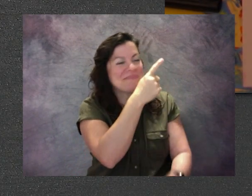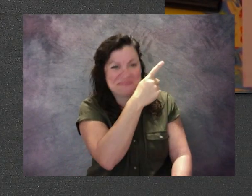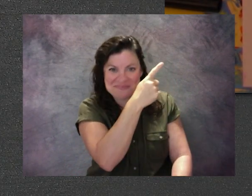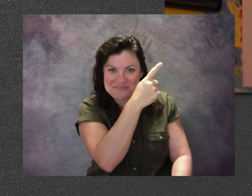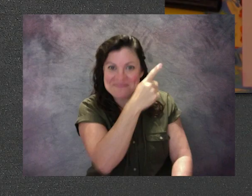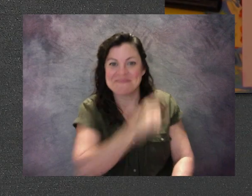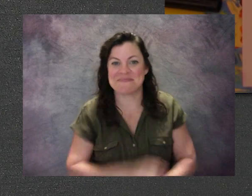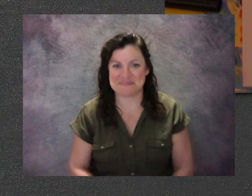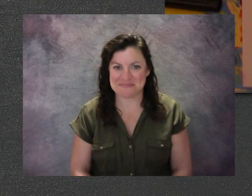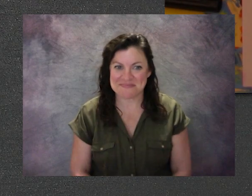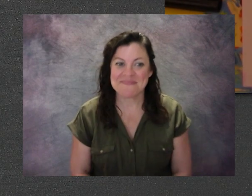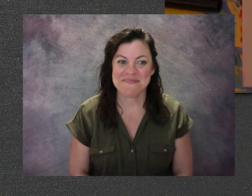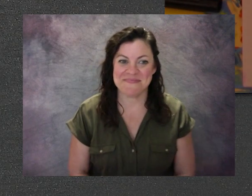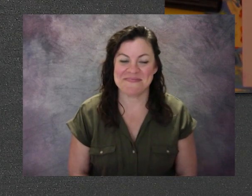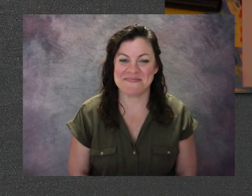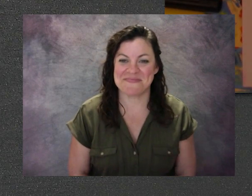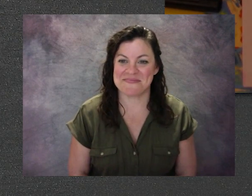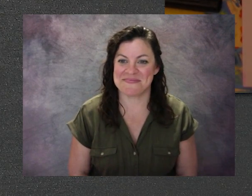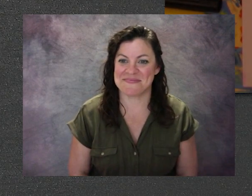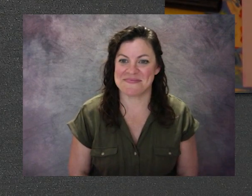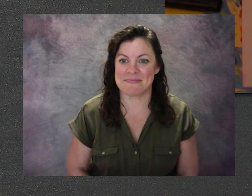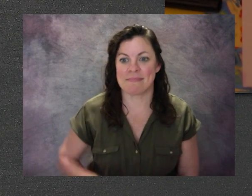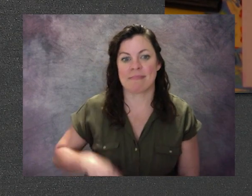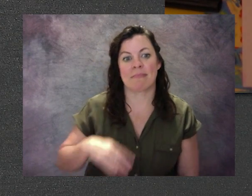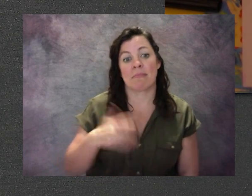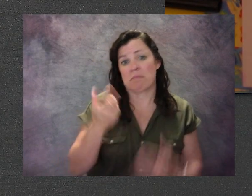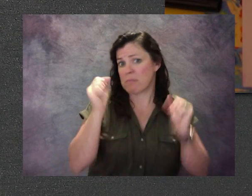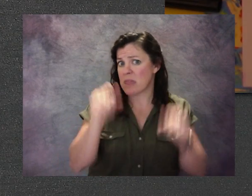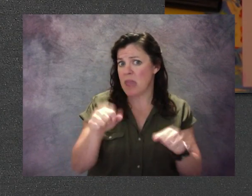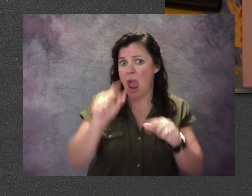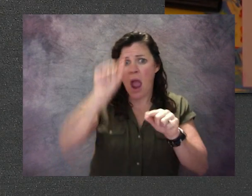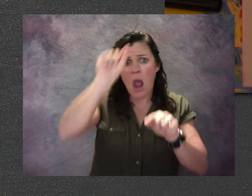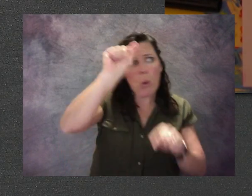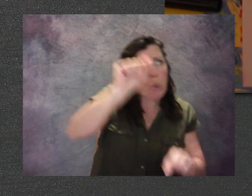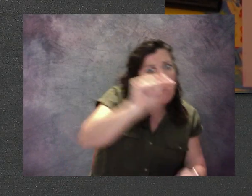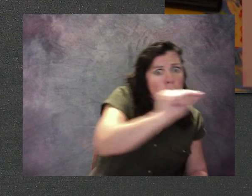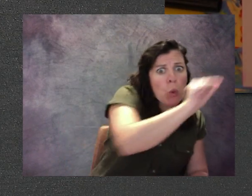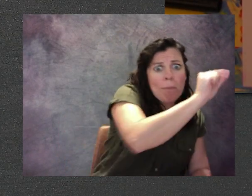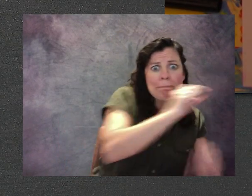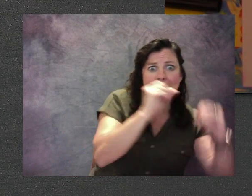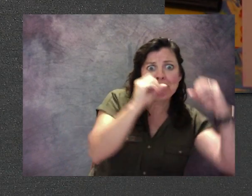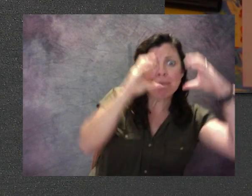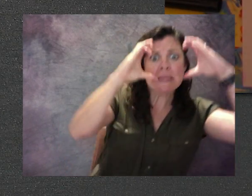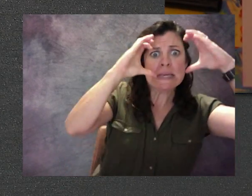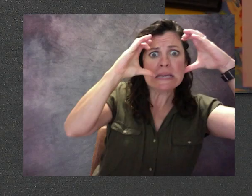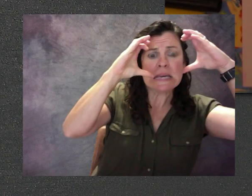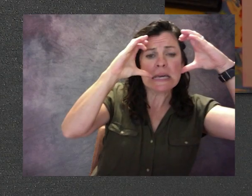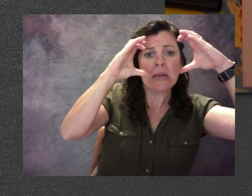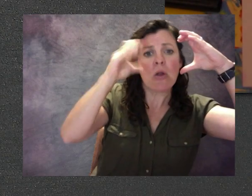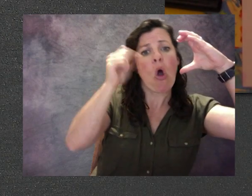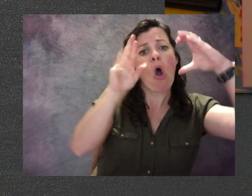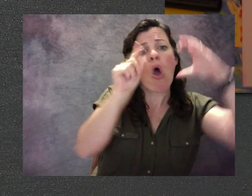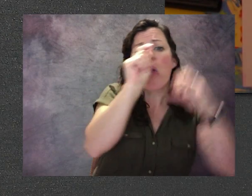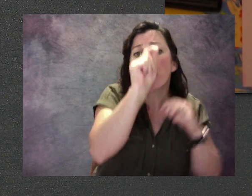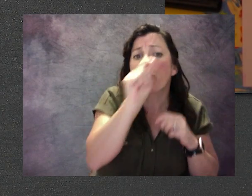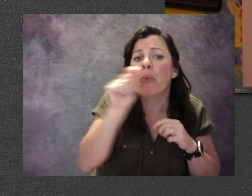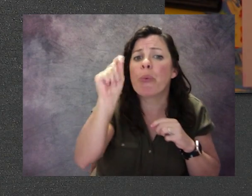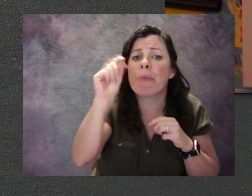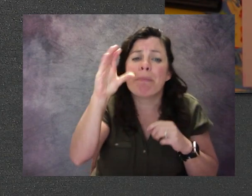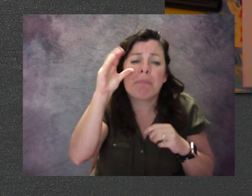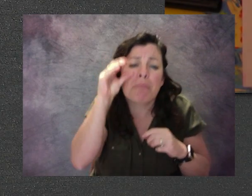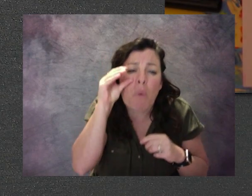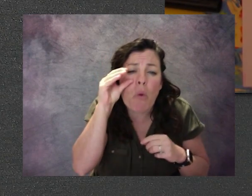The further down you go, the bigger your eye's going to be. So if you went down like this, it's going to be really big, and that would be fun. It's up to